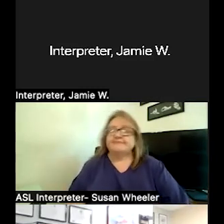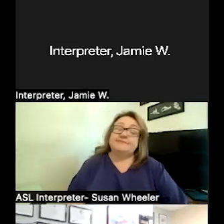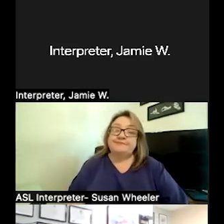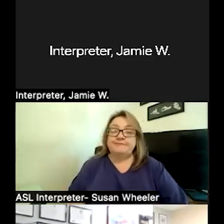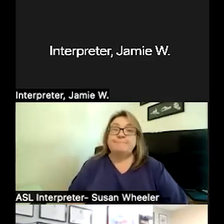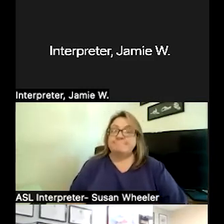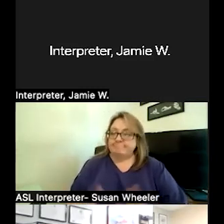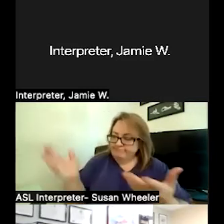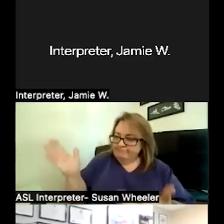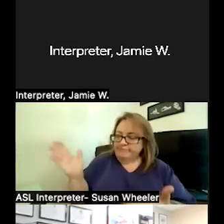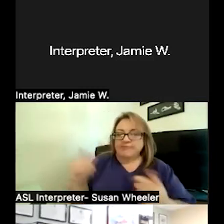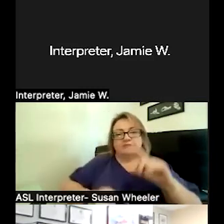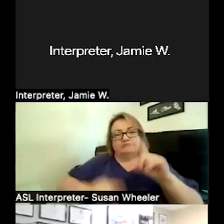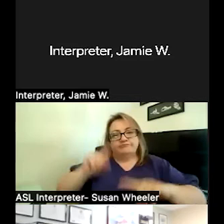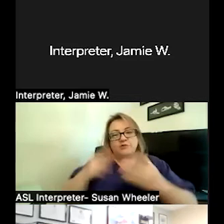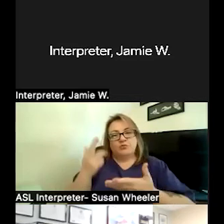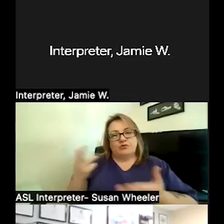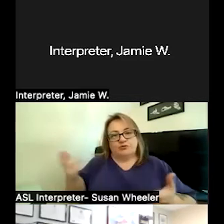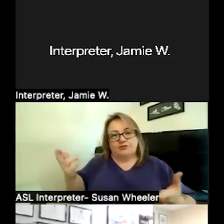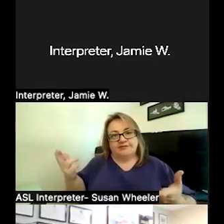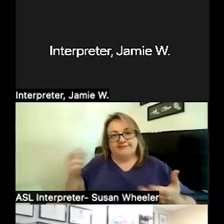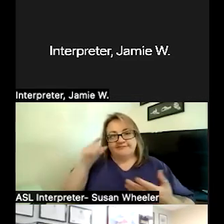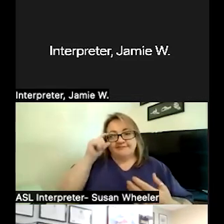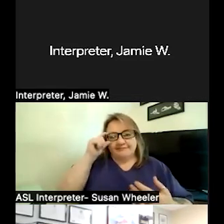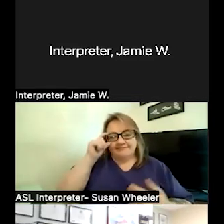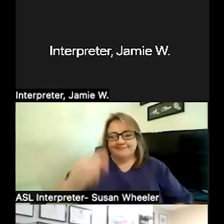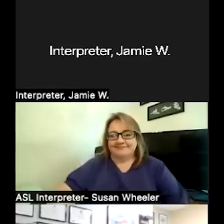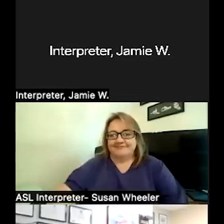And here are the various resources.